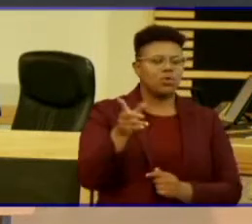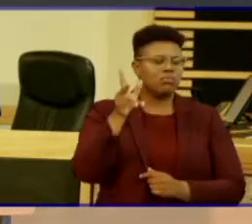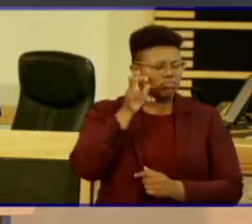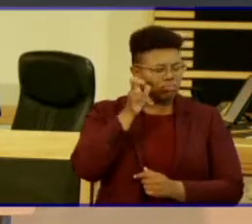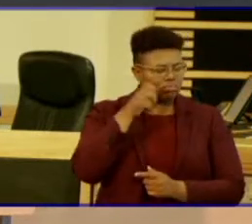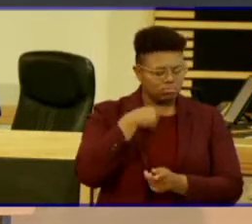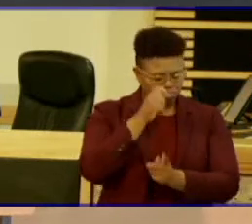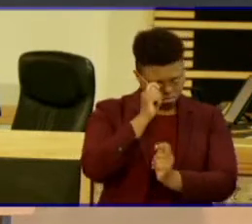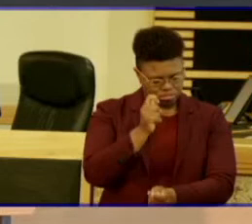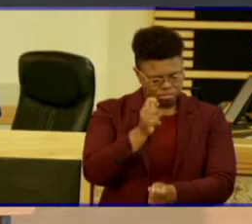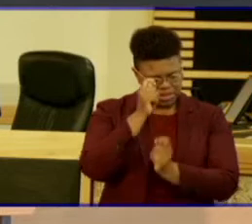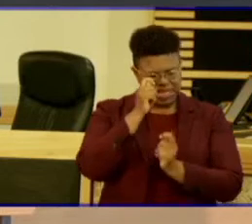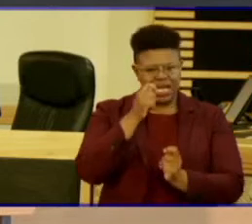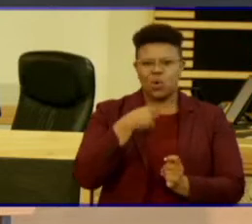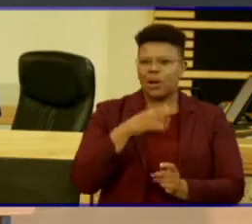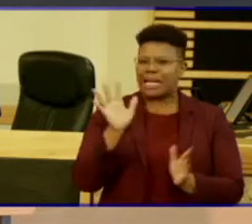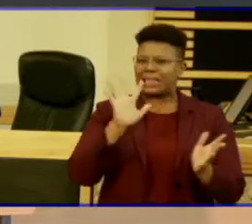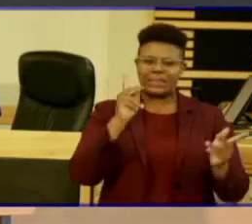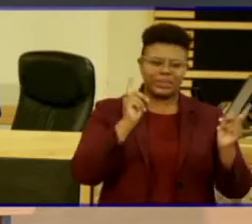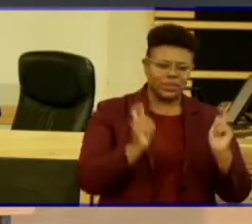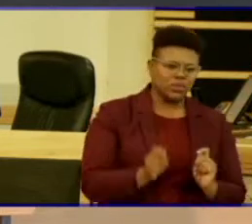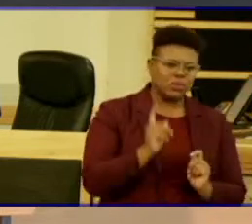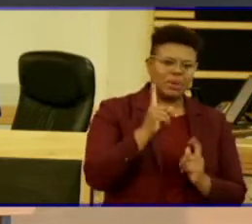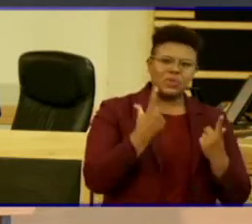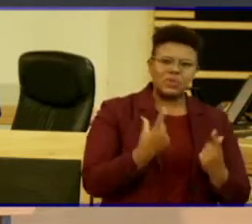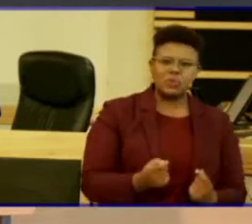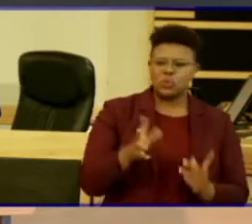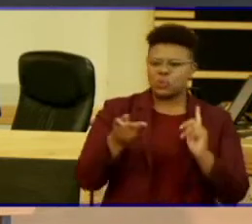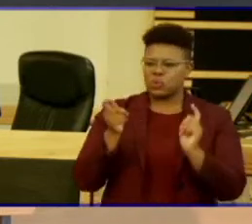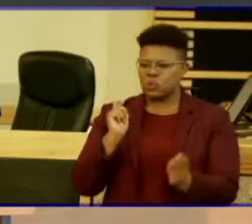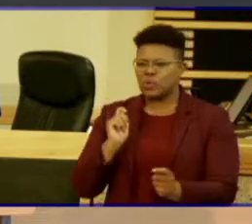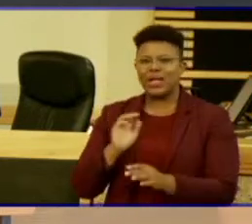adjustments and sacrifices we asked you to make were not easy,